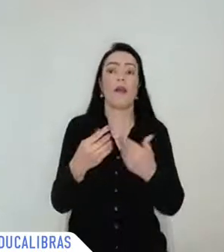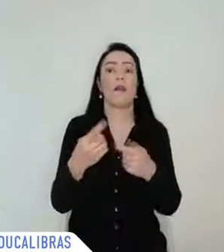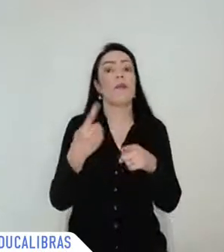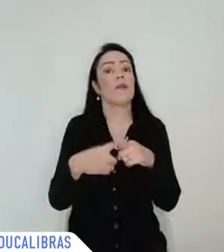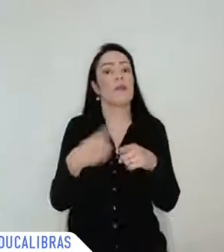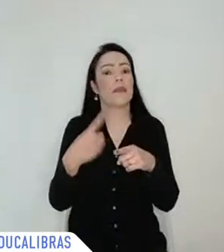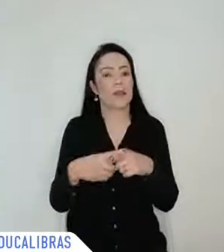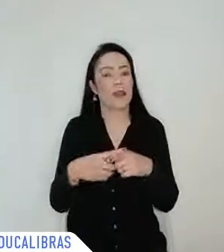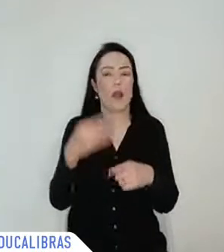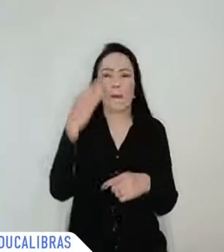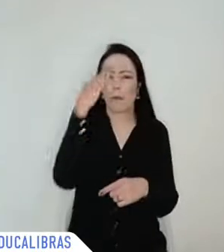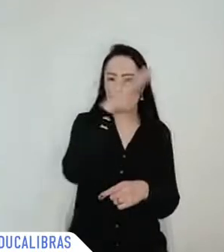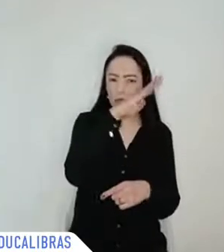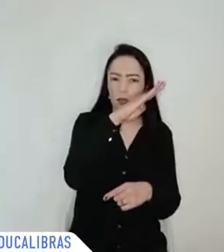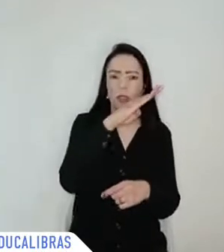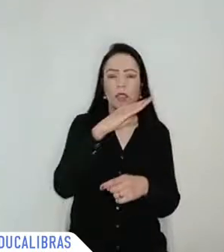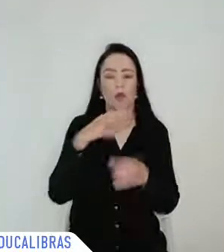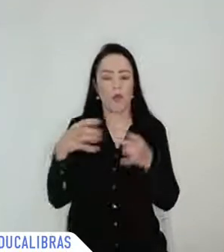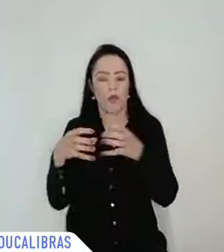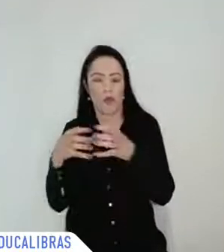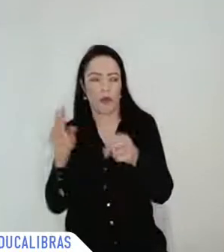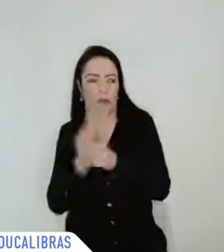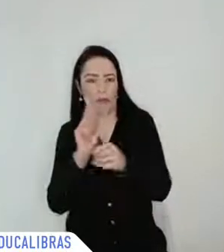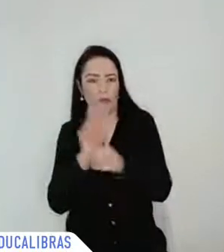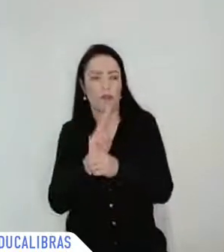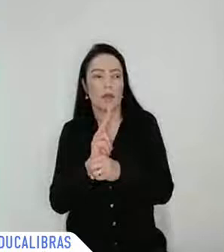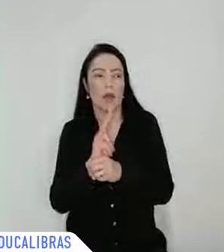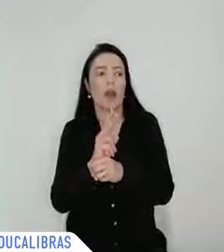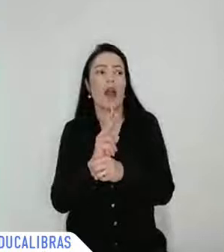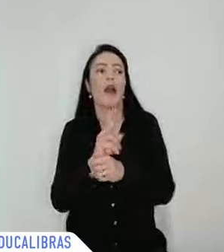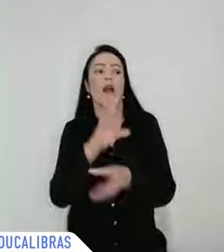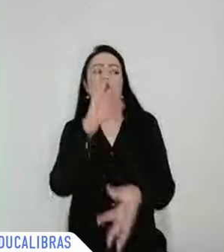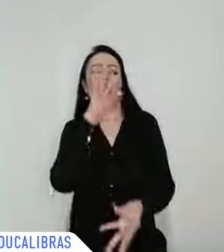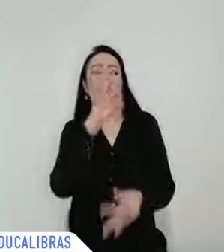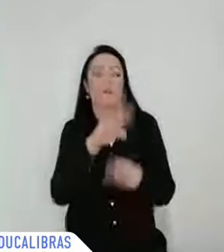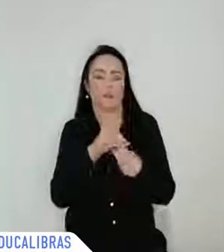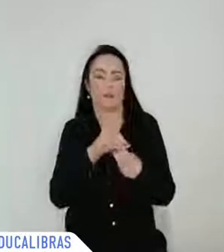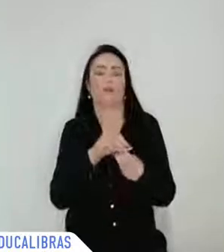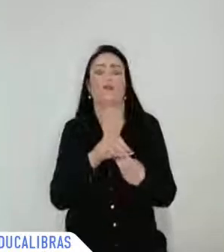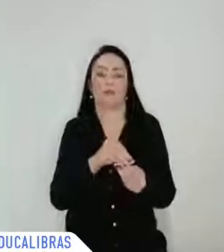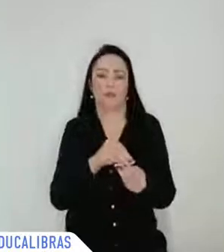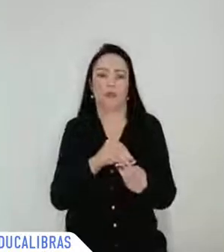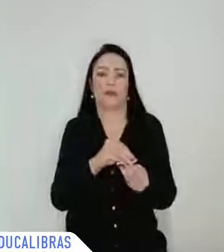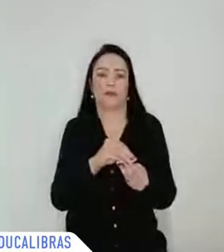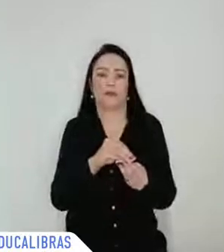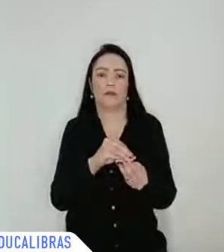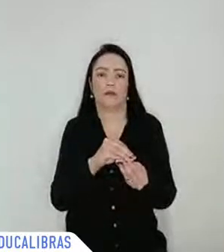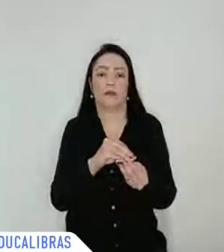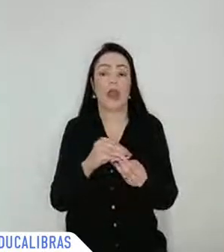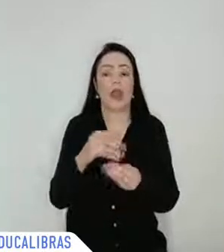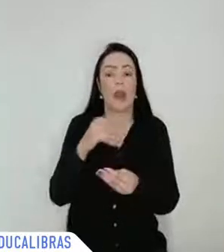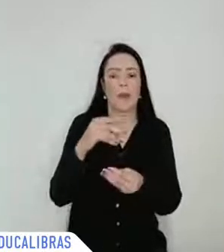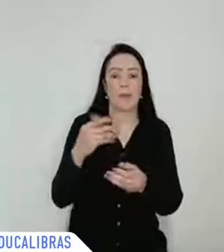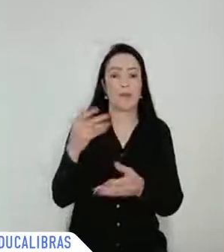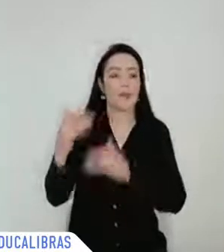is the product of this. Bolsonaro and Bolsonarism read this